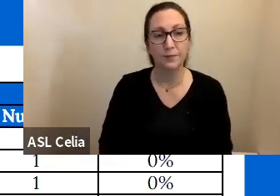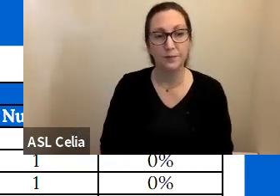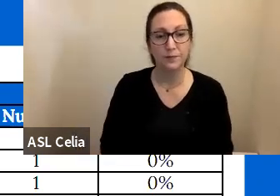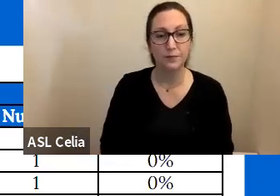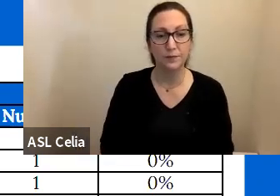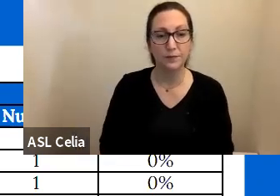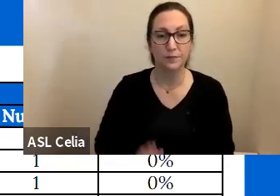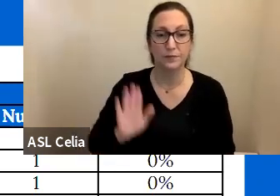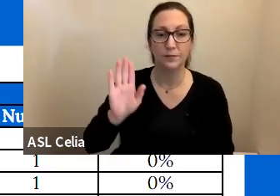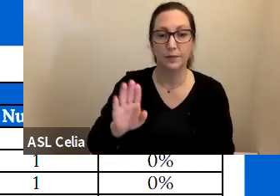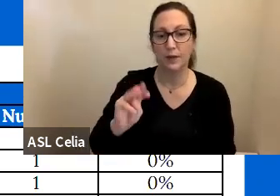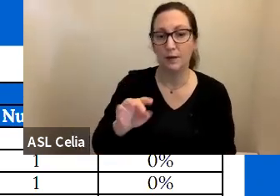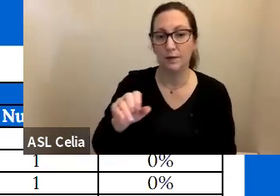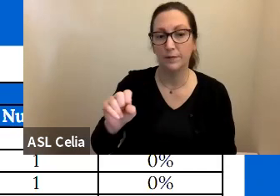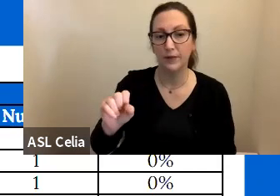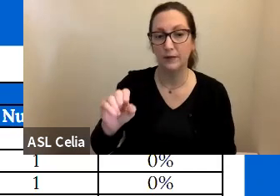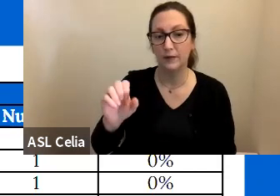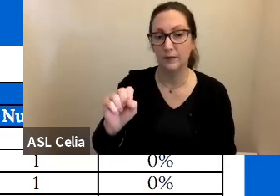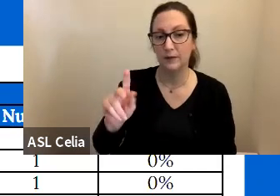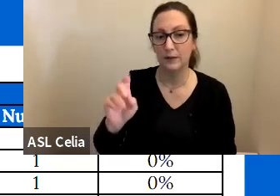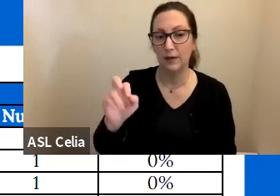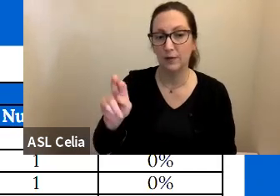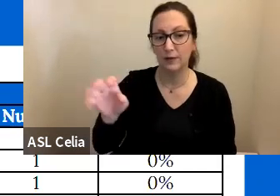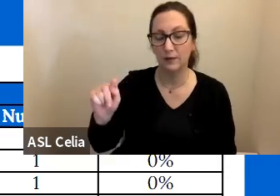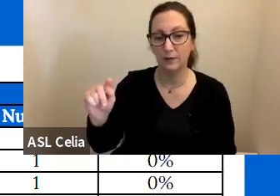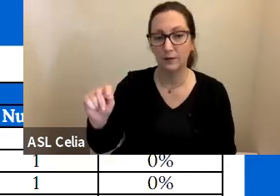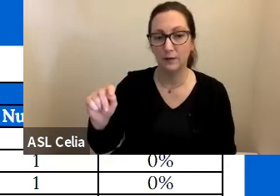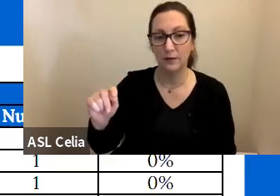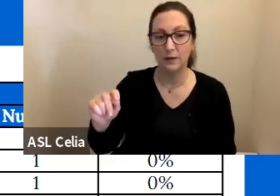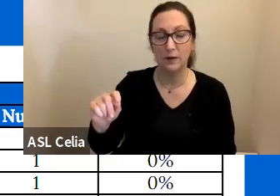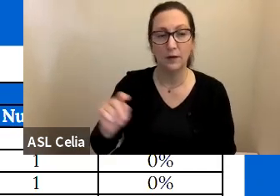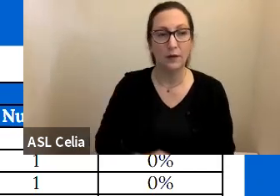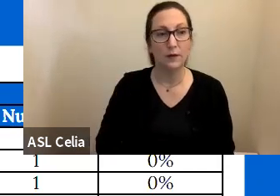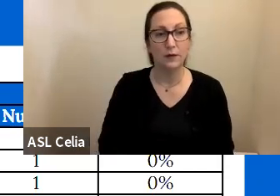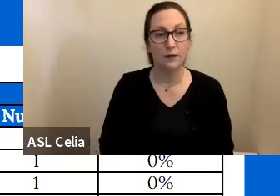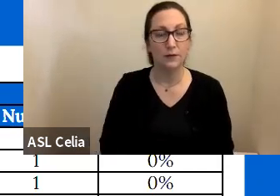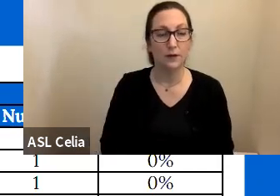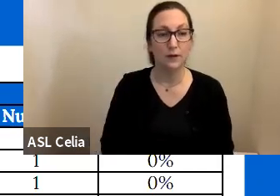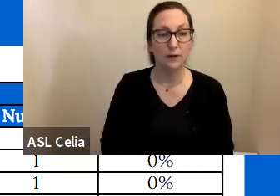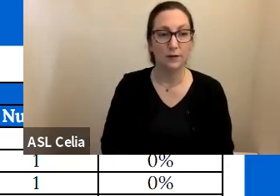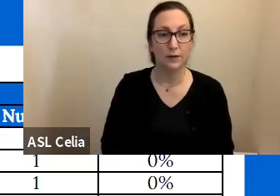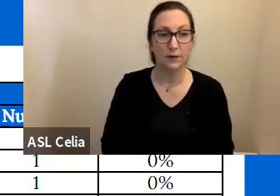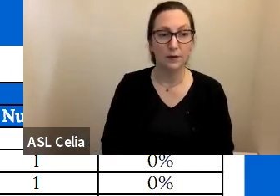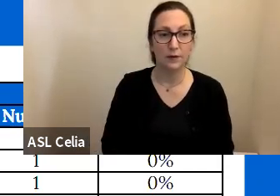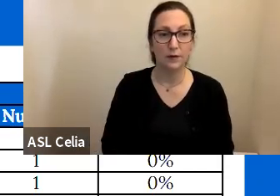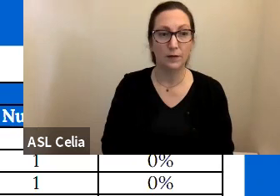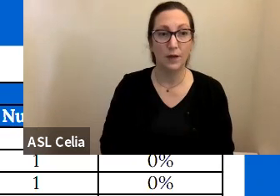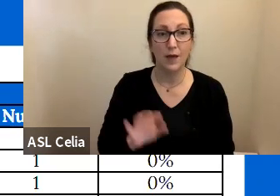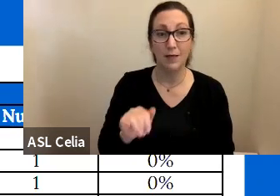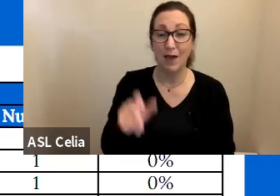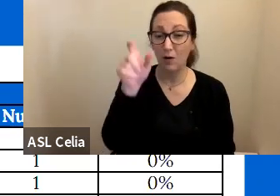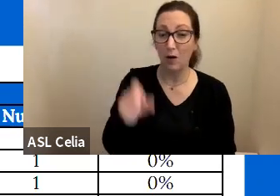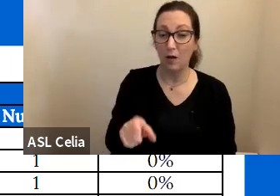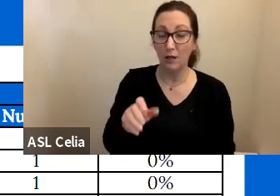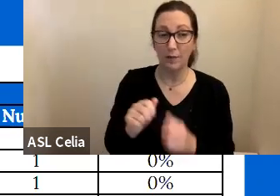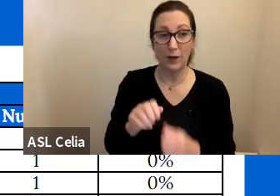I think Ms. Garrett has her hand raised. So Robertson, just flagging that the columns with